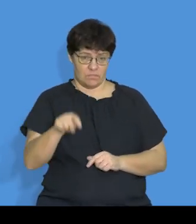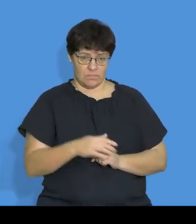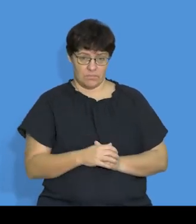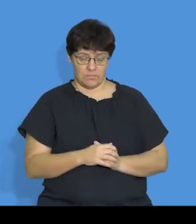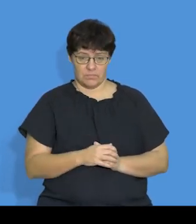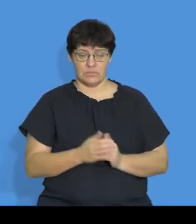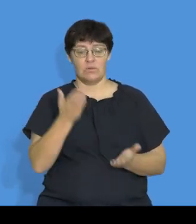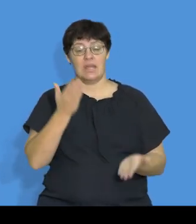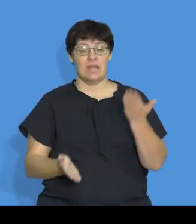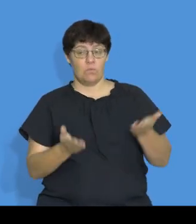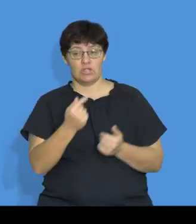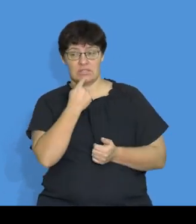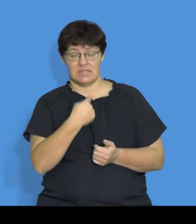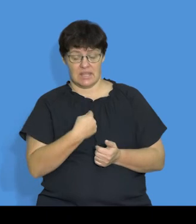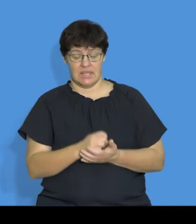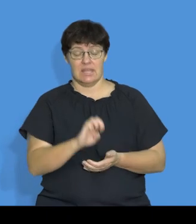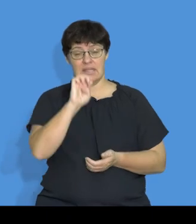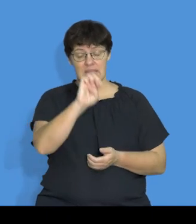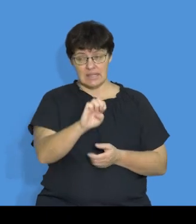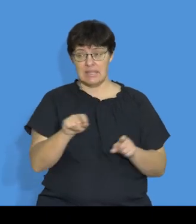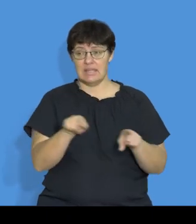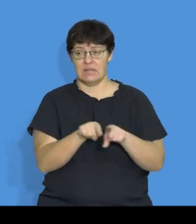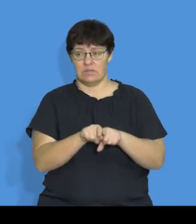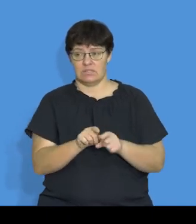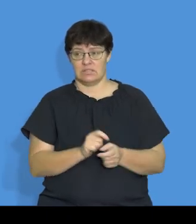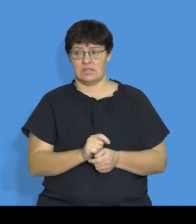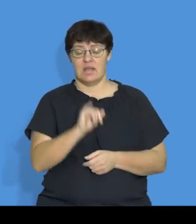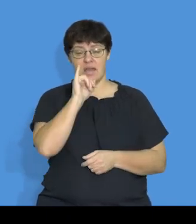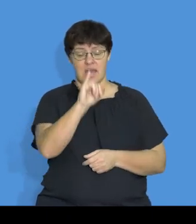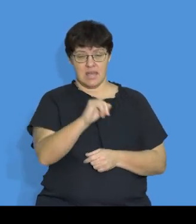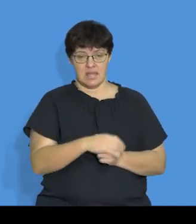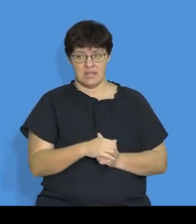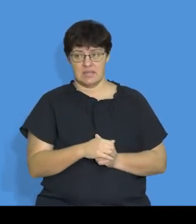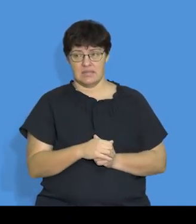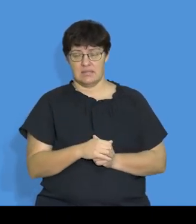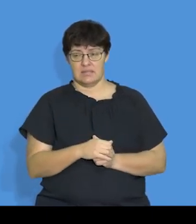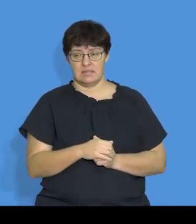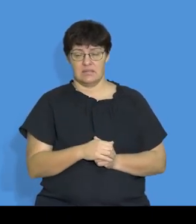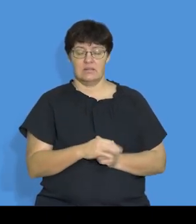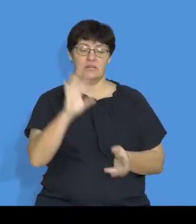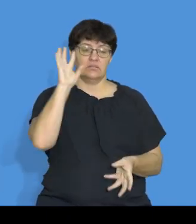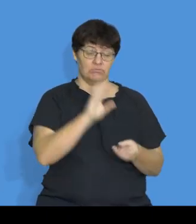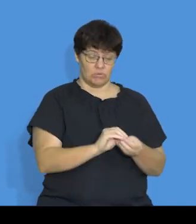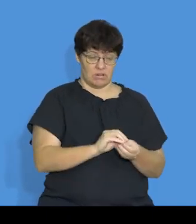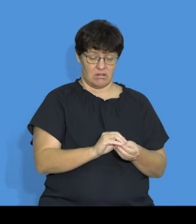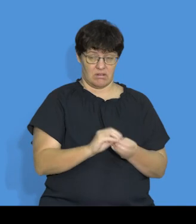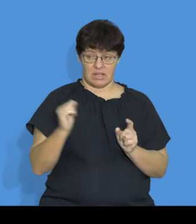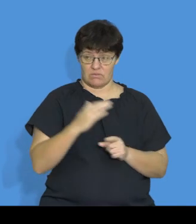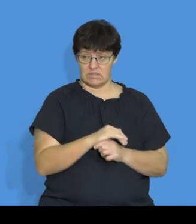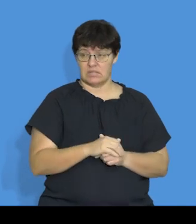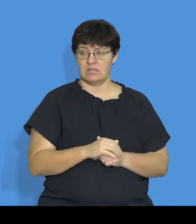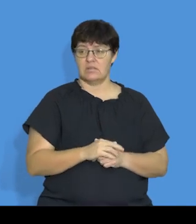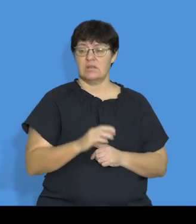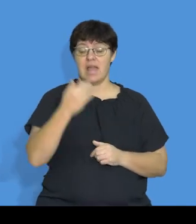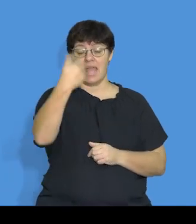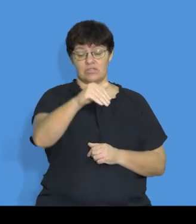equation says E is equals to I, okay, which is the total current, external resistance, which